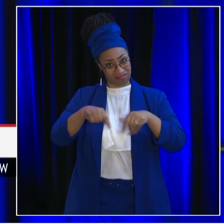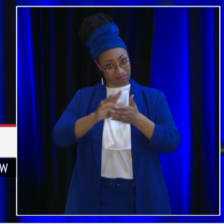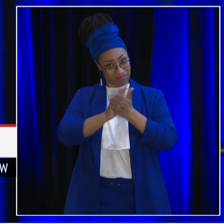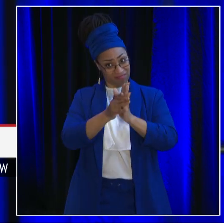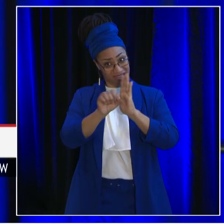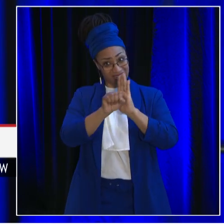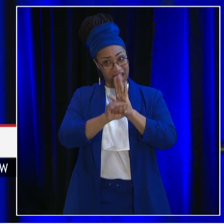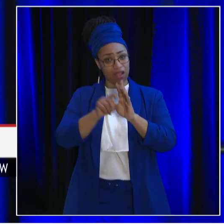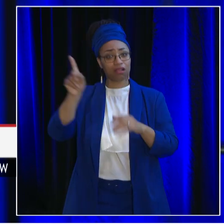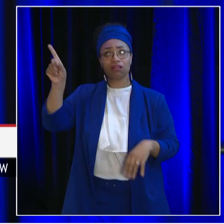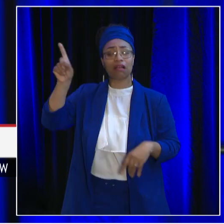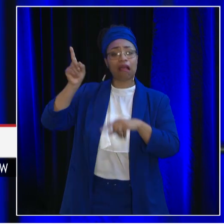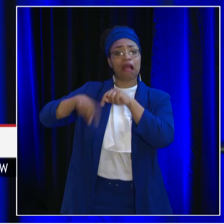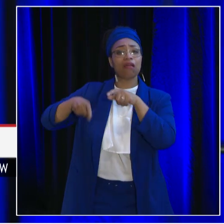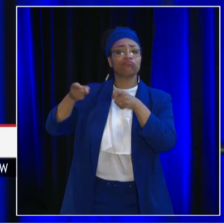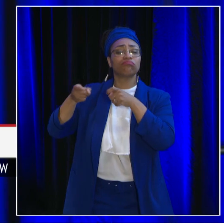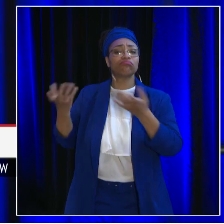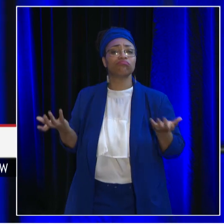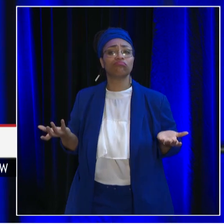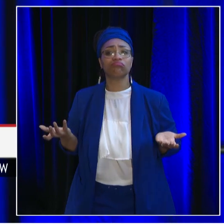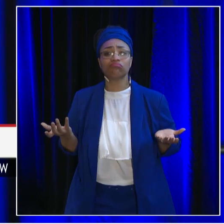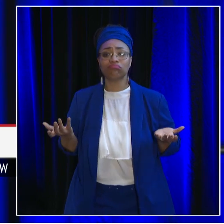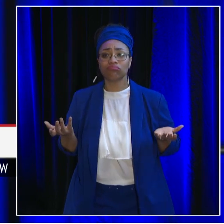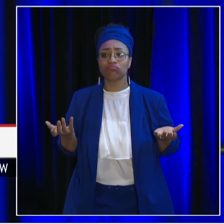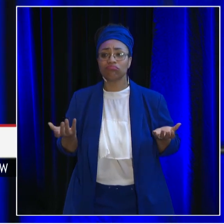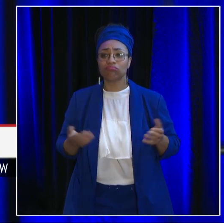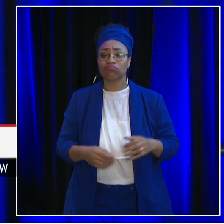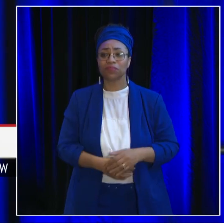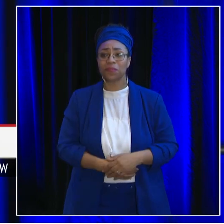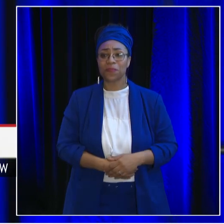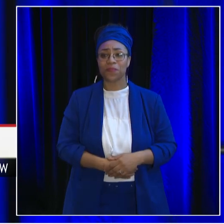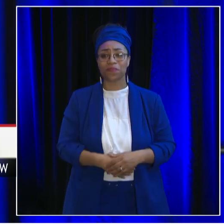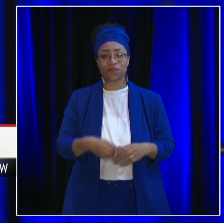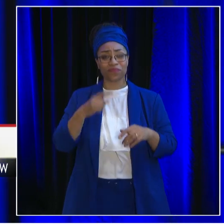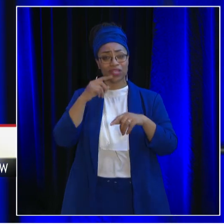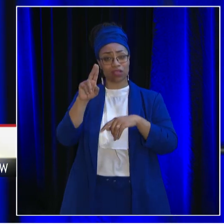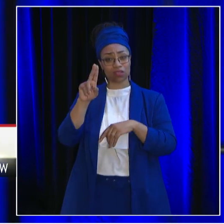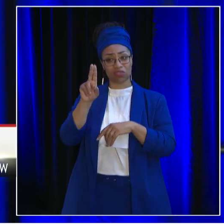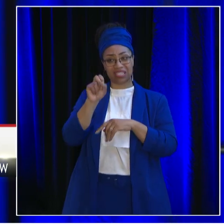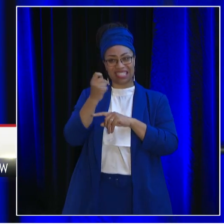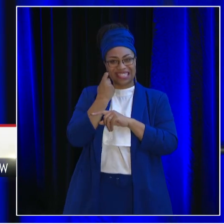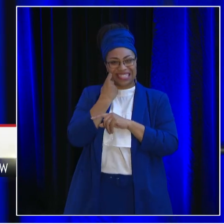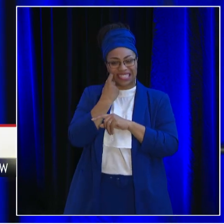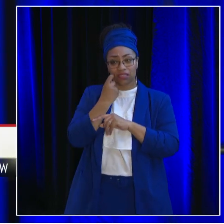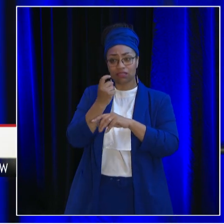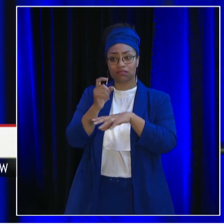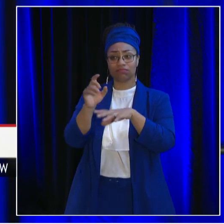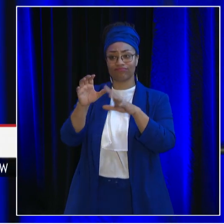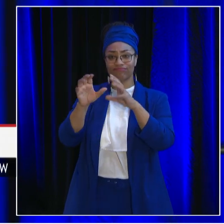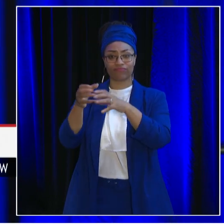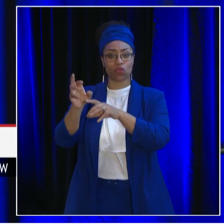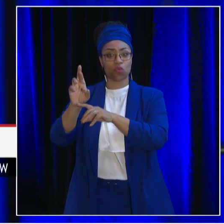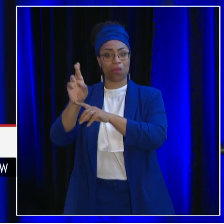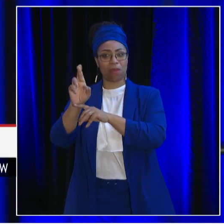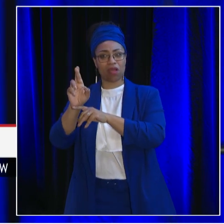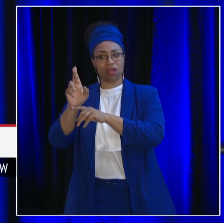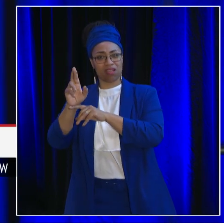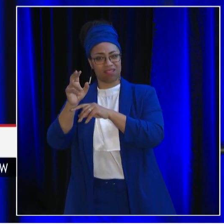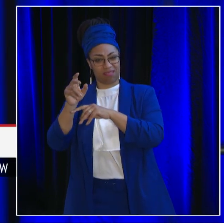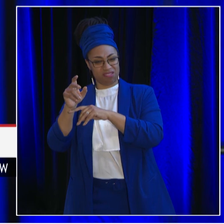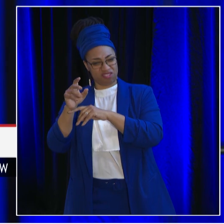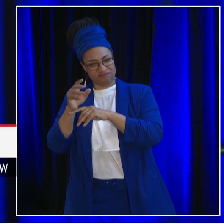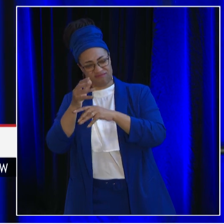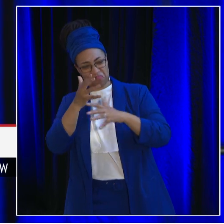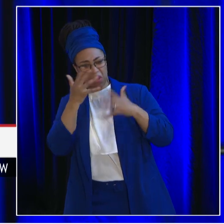by Republicans to embarrass Democrats. We are larger than the states of Wyoming and Vermont. We're comparable